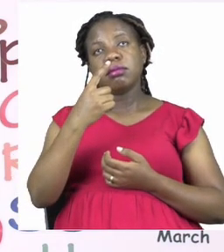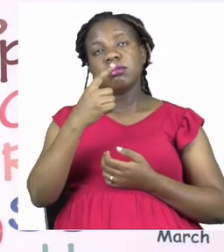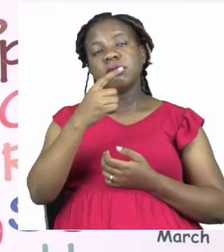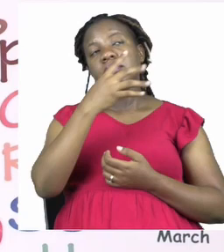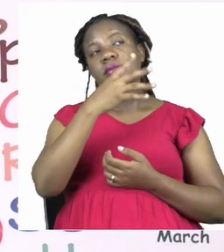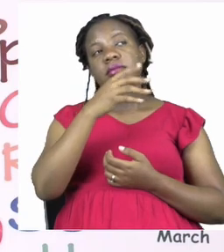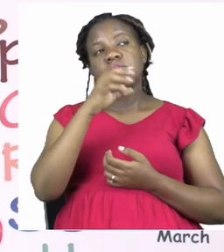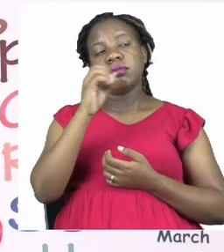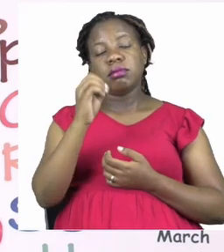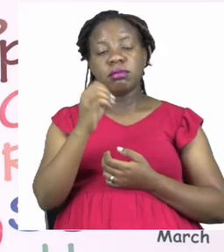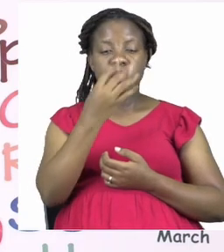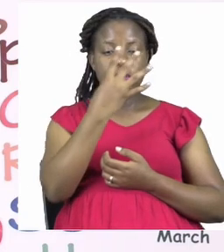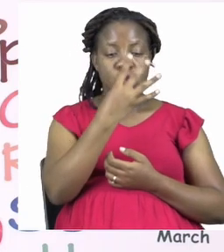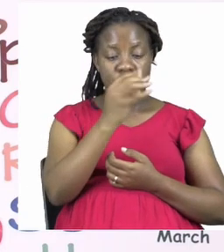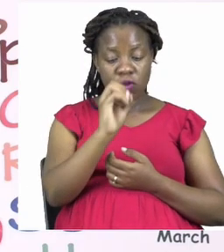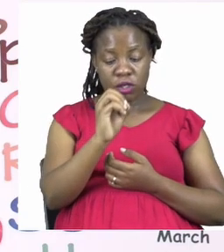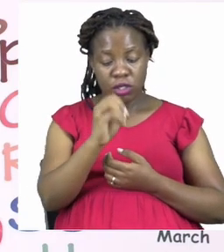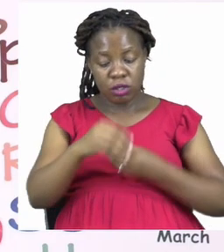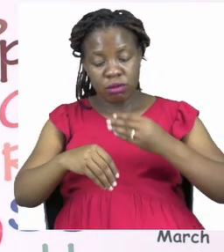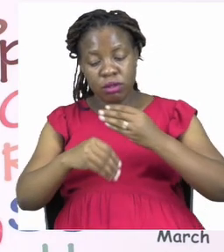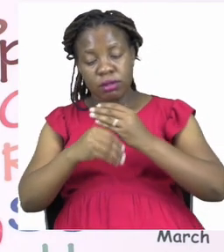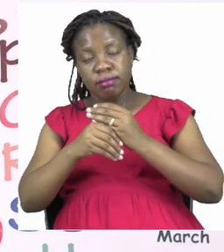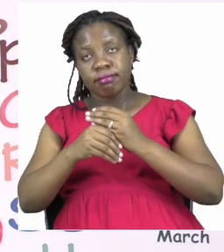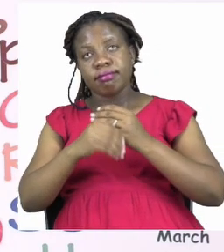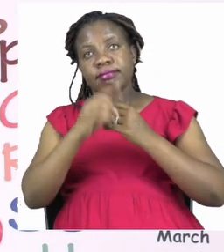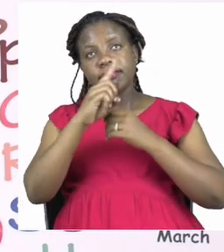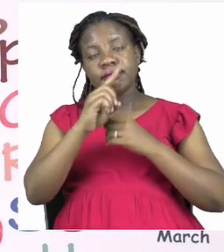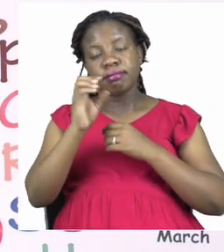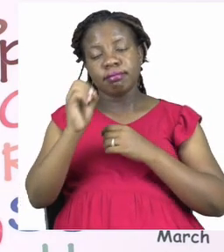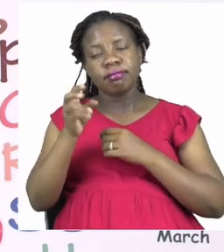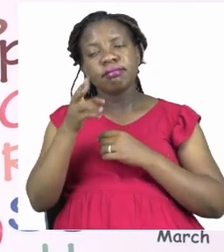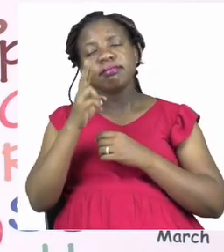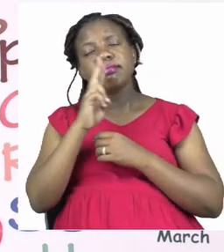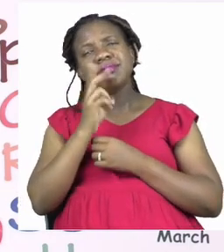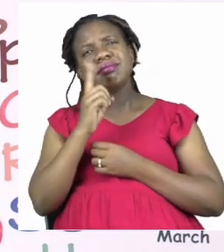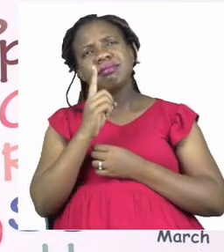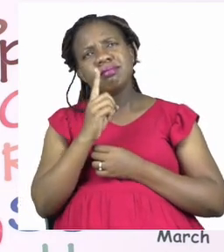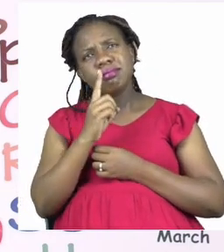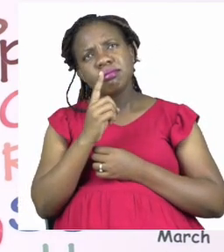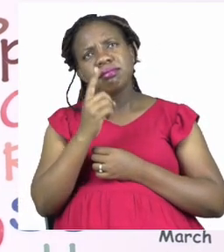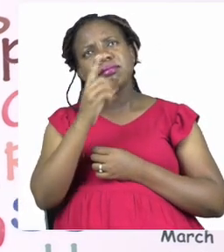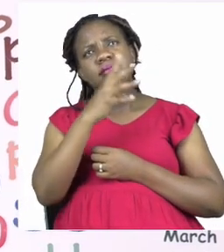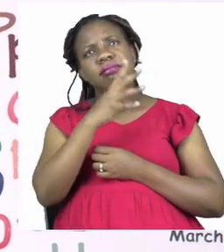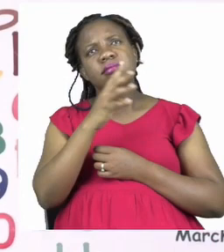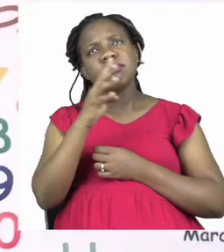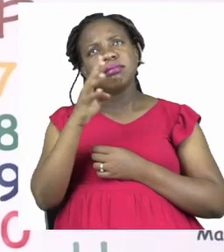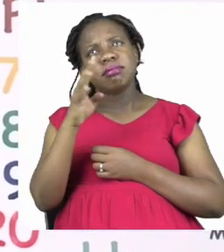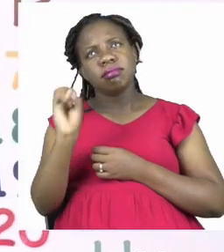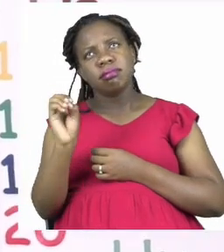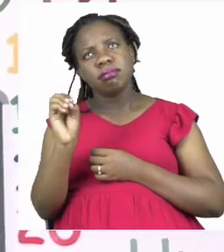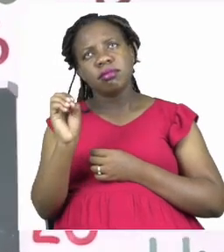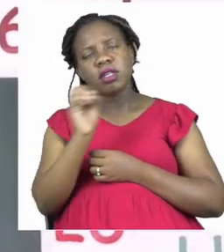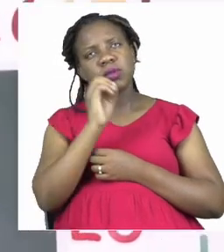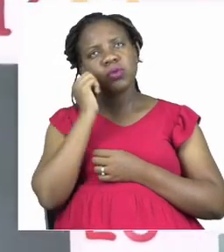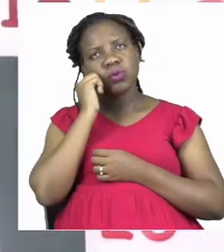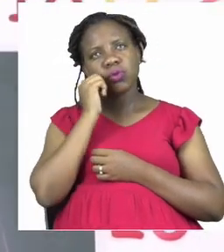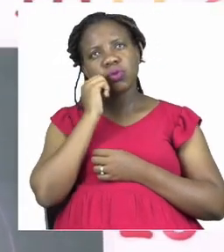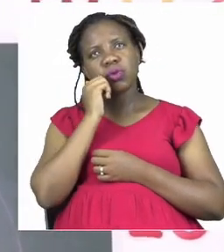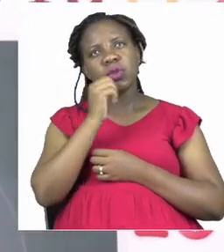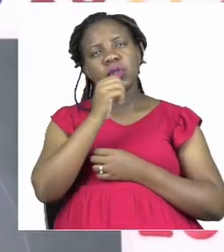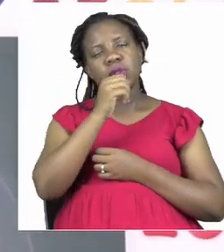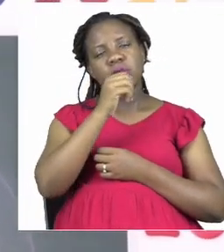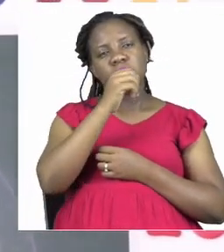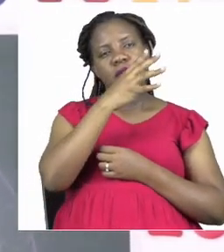us 50. So go ahead and write 50. The next one that we're going to do is